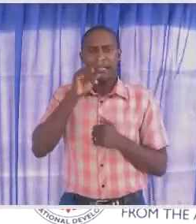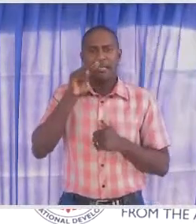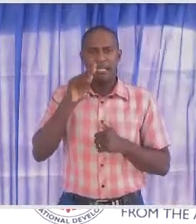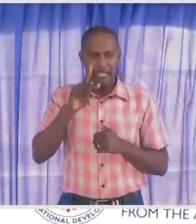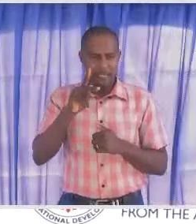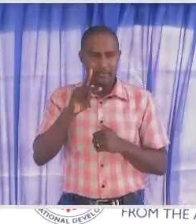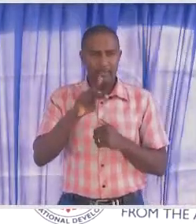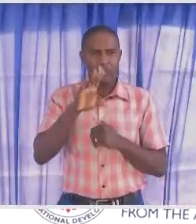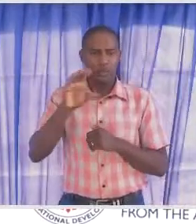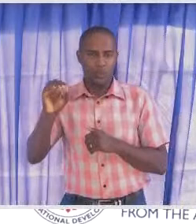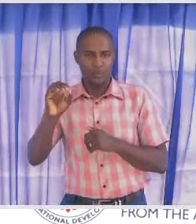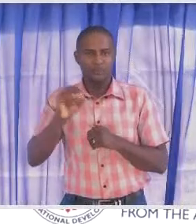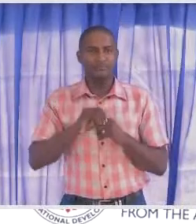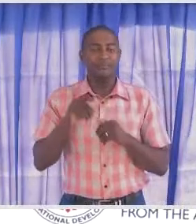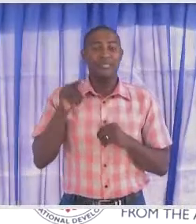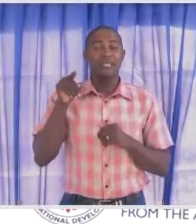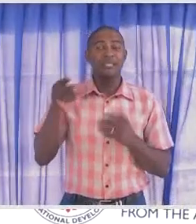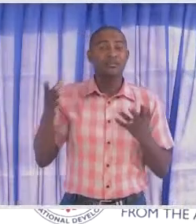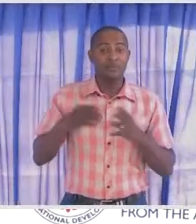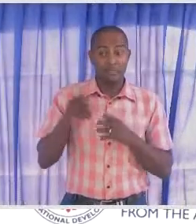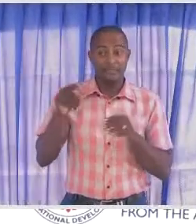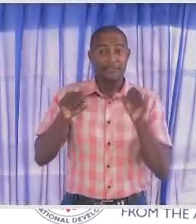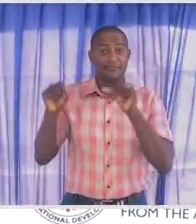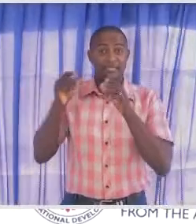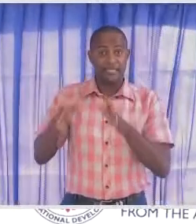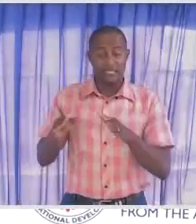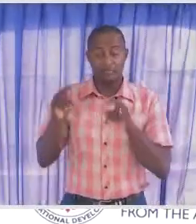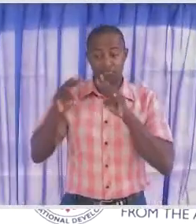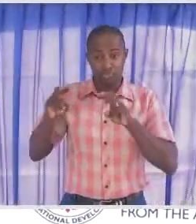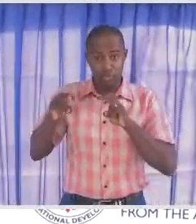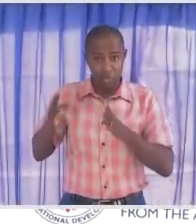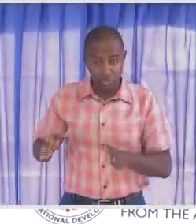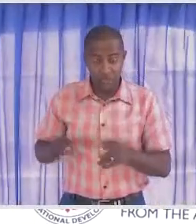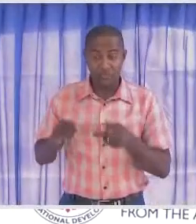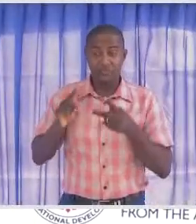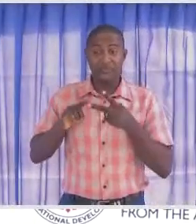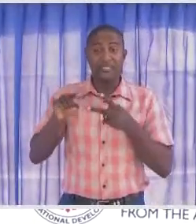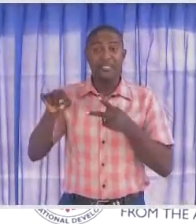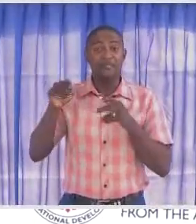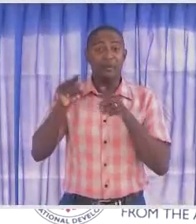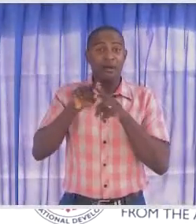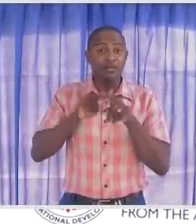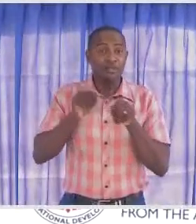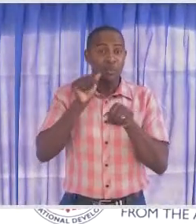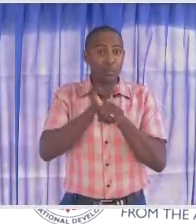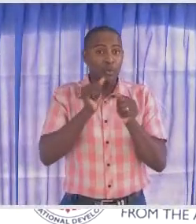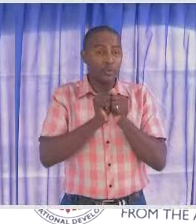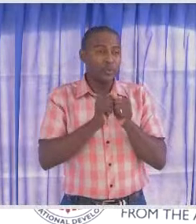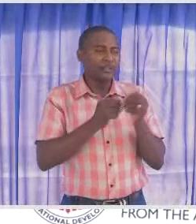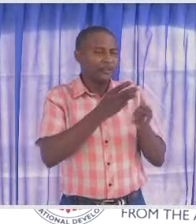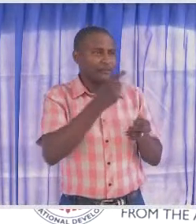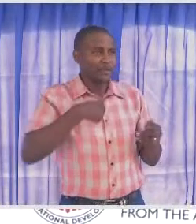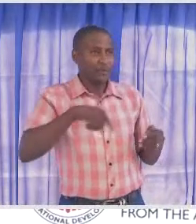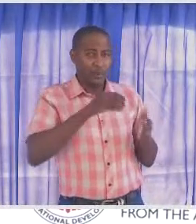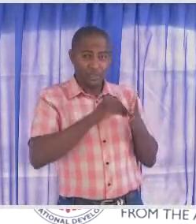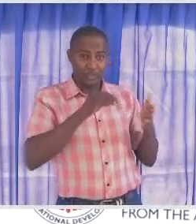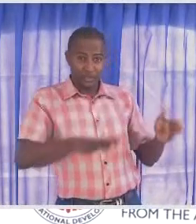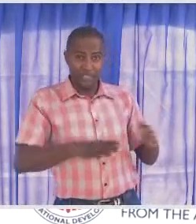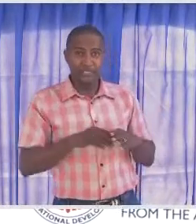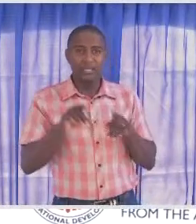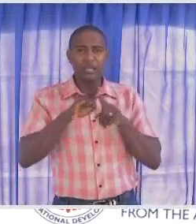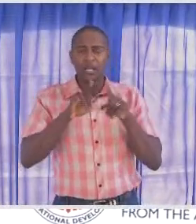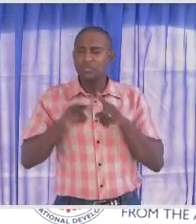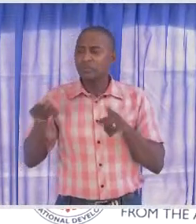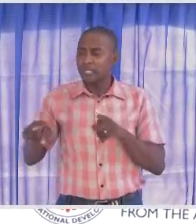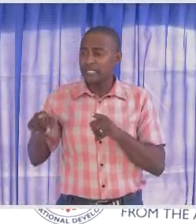Officer, sorry. And he is a scientist, a researcher. He's also worked with several of our students and contributed